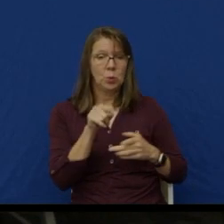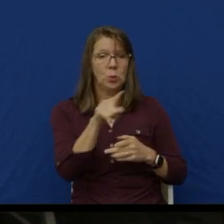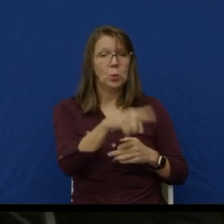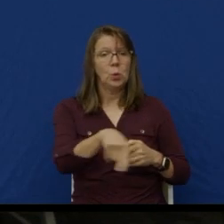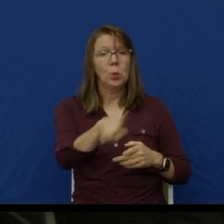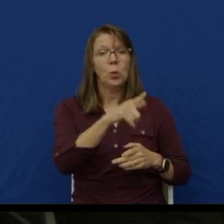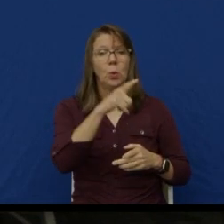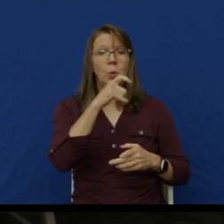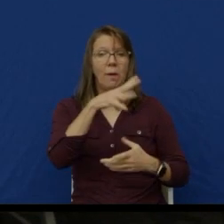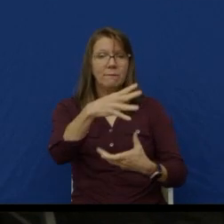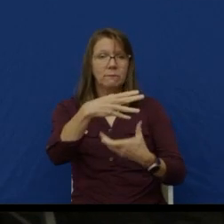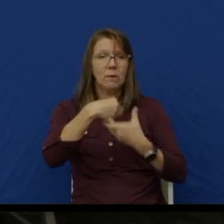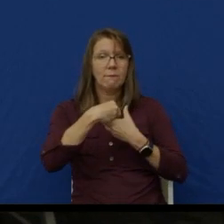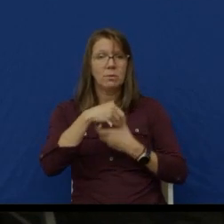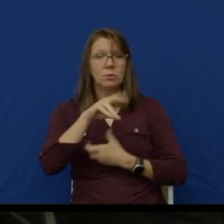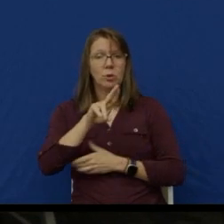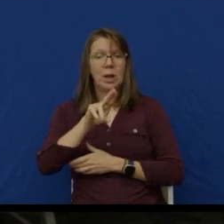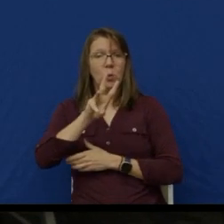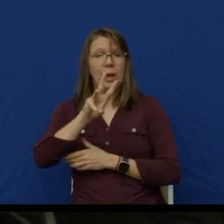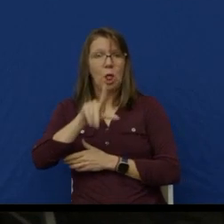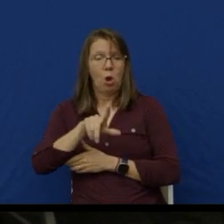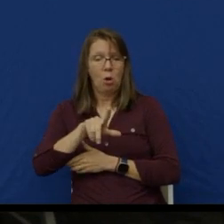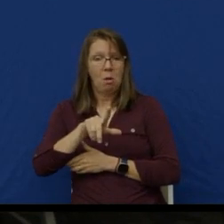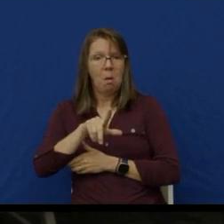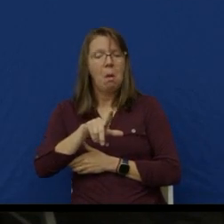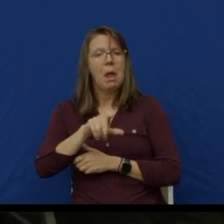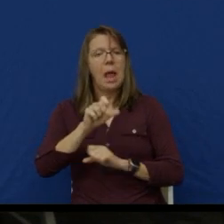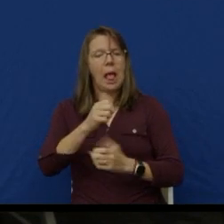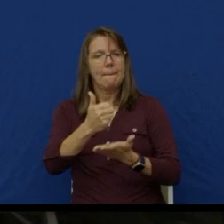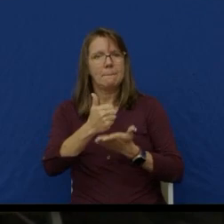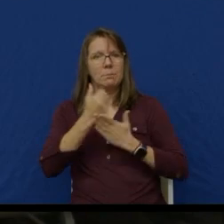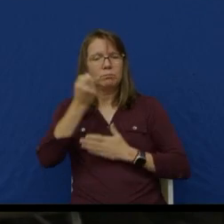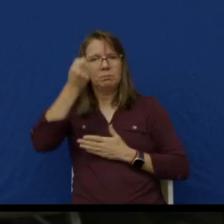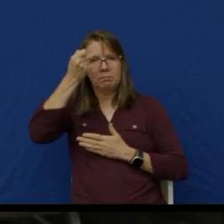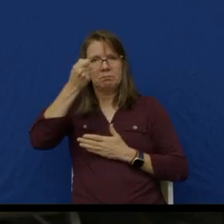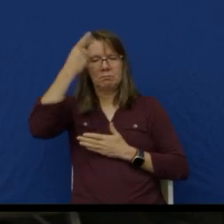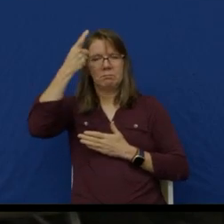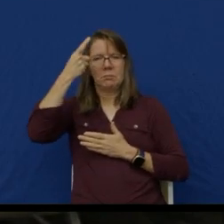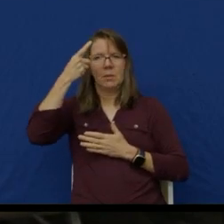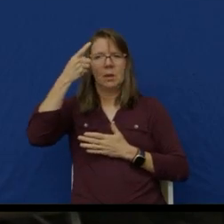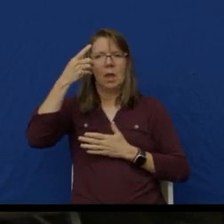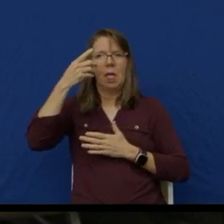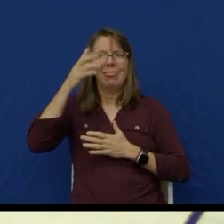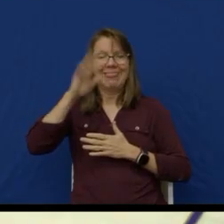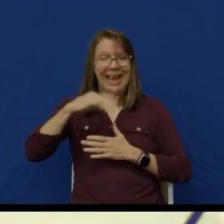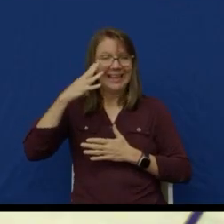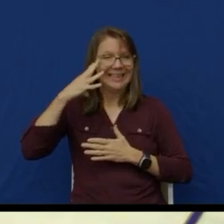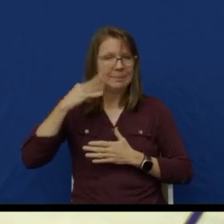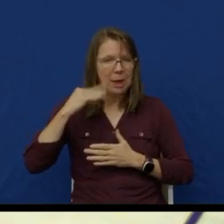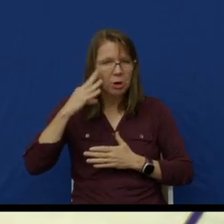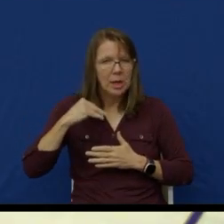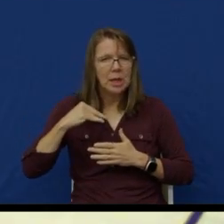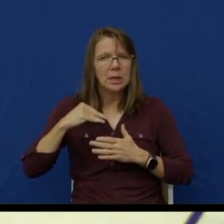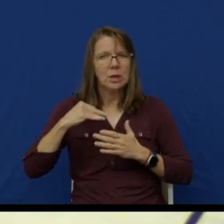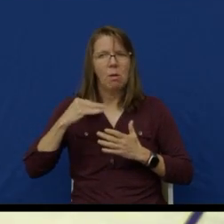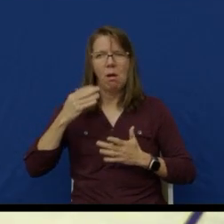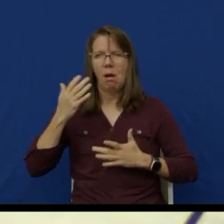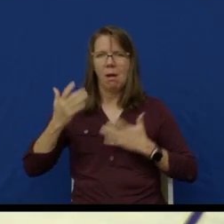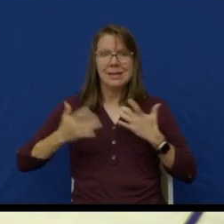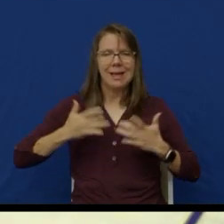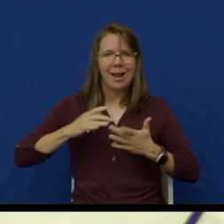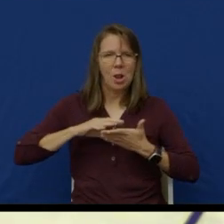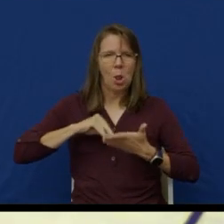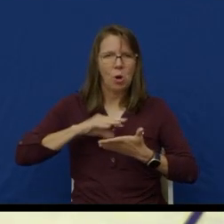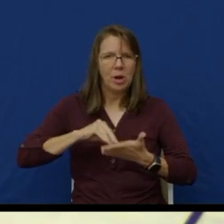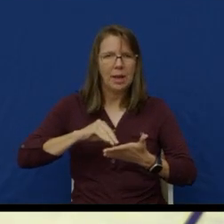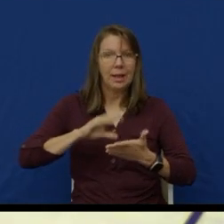can give voice to how important it is to experience a vibrant learning exercise which is